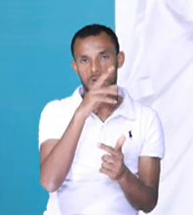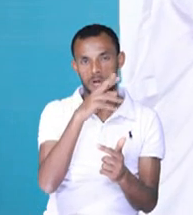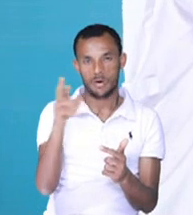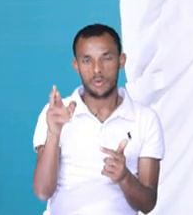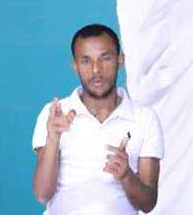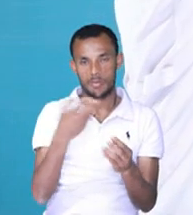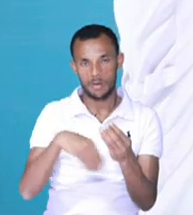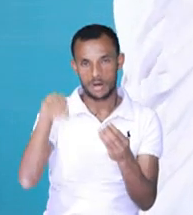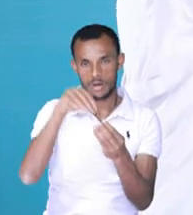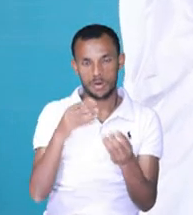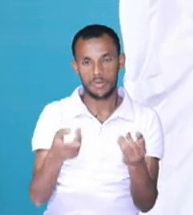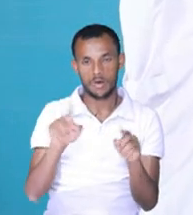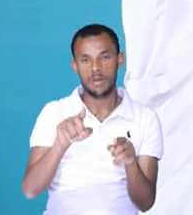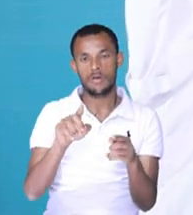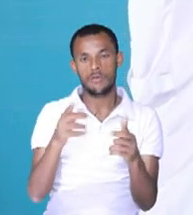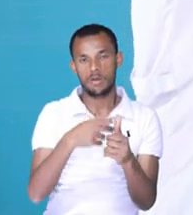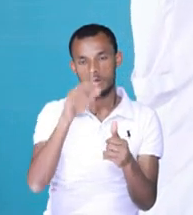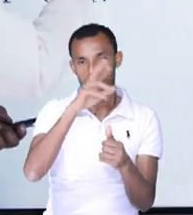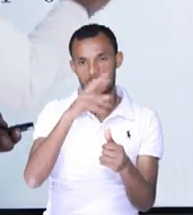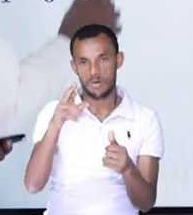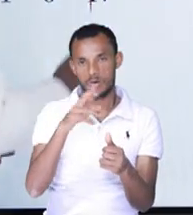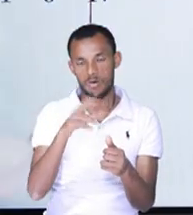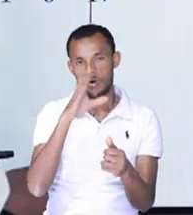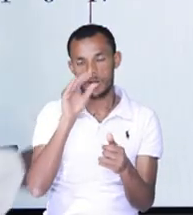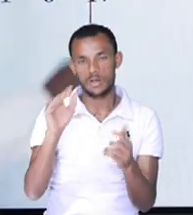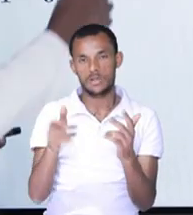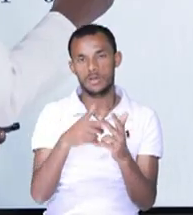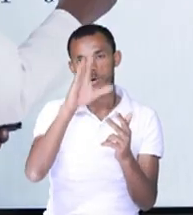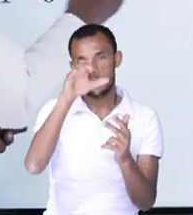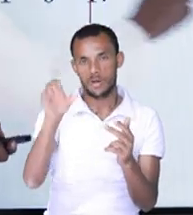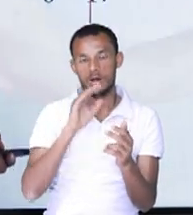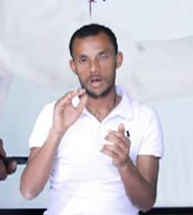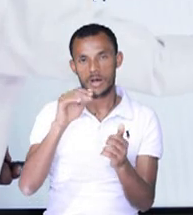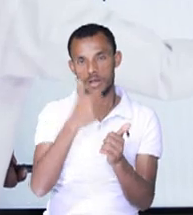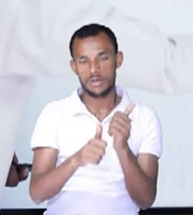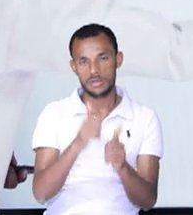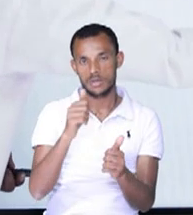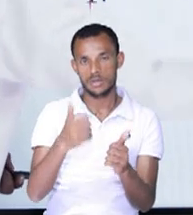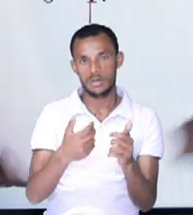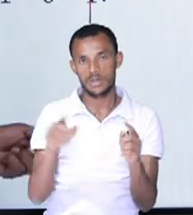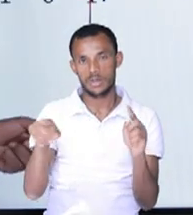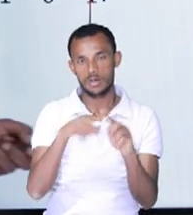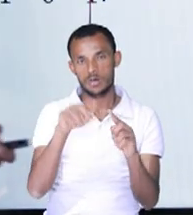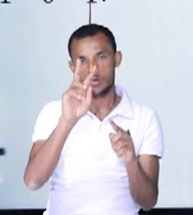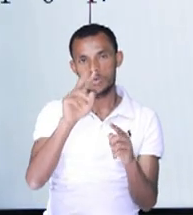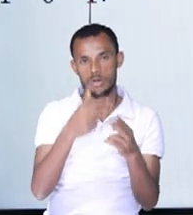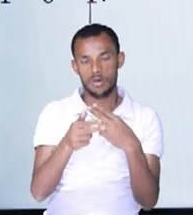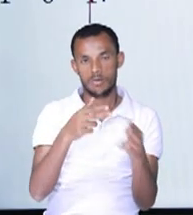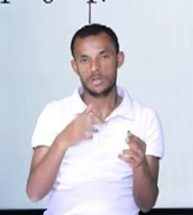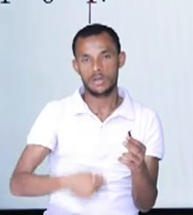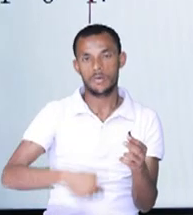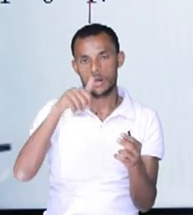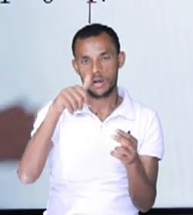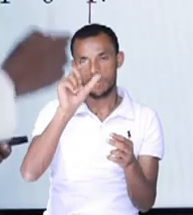Plus, when first row and third column are cancelled, at their intersection you have 2, multiplied by the